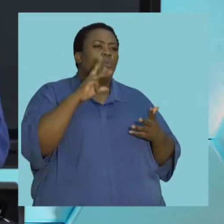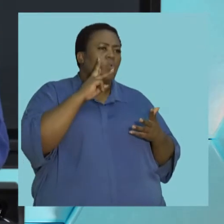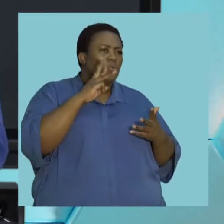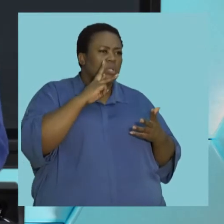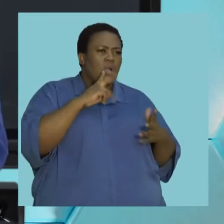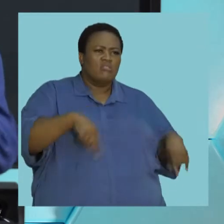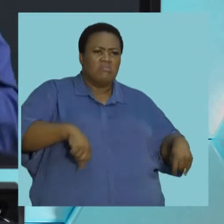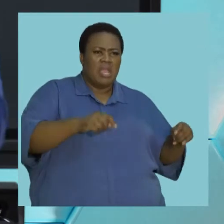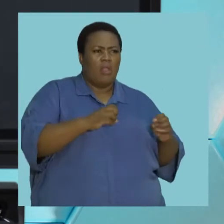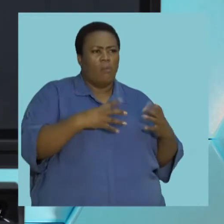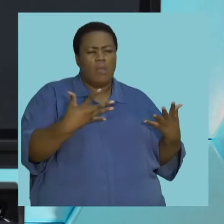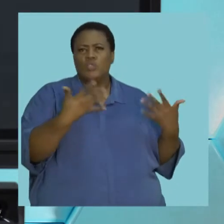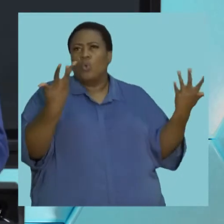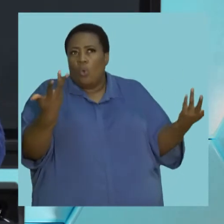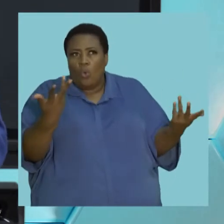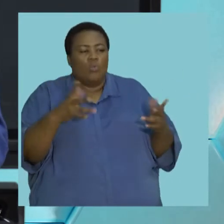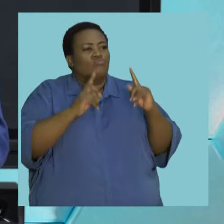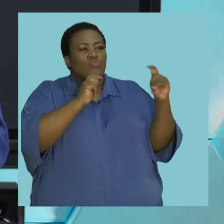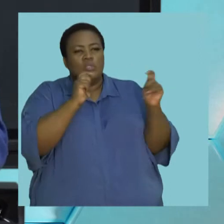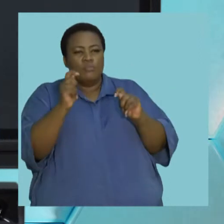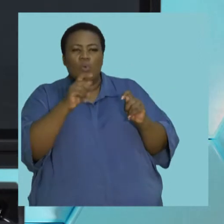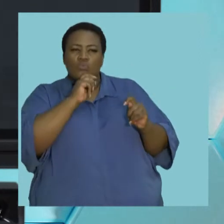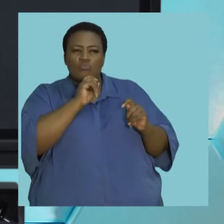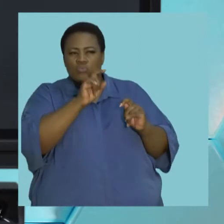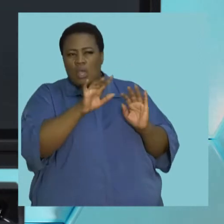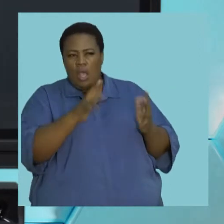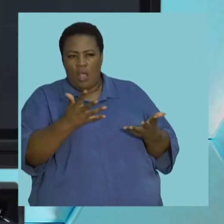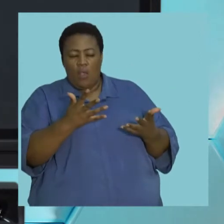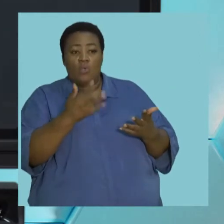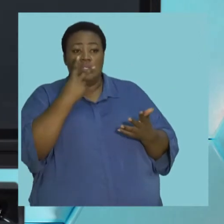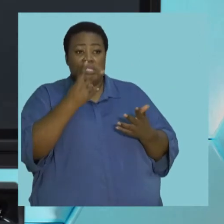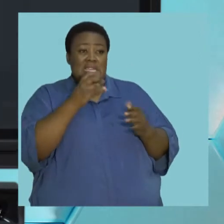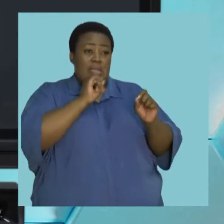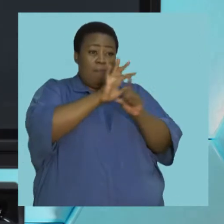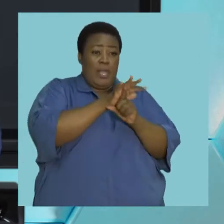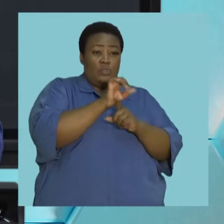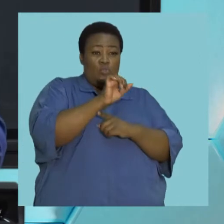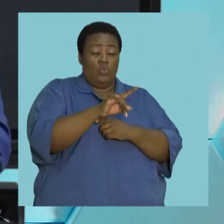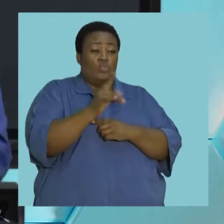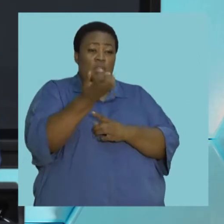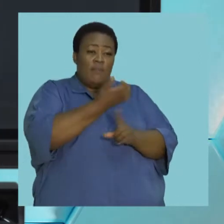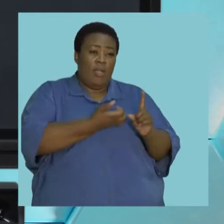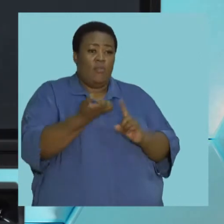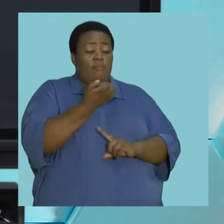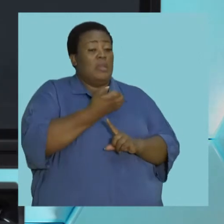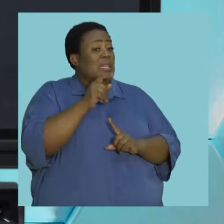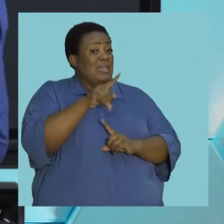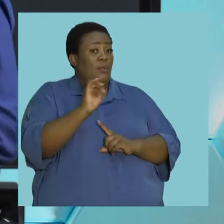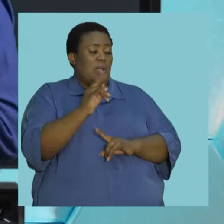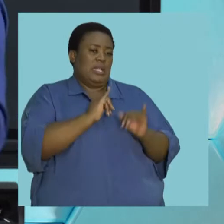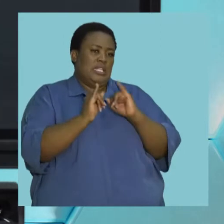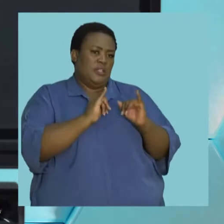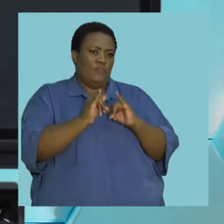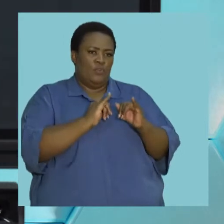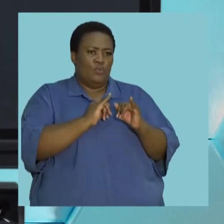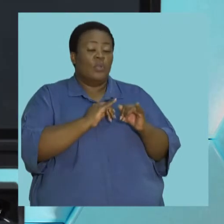you spend, or what mode of transport, in terms of trying to establish your impact on the environment, that would be an interview.